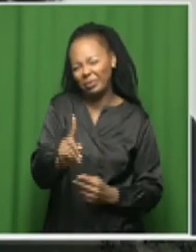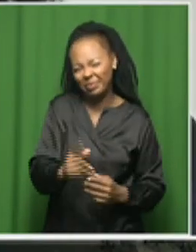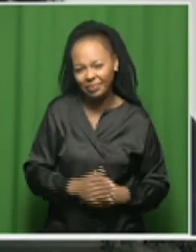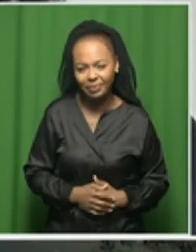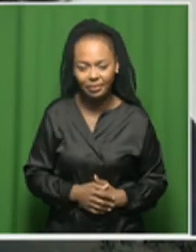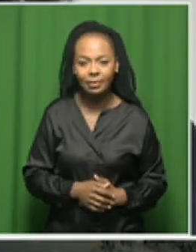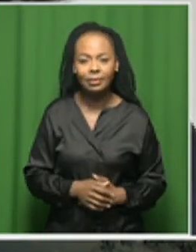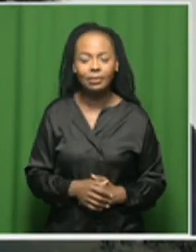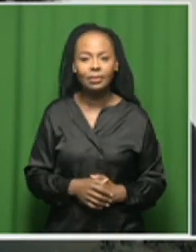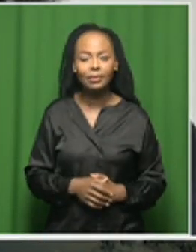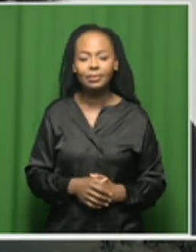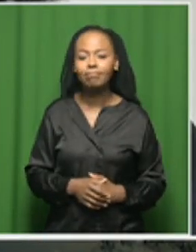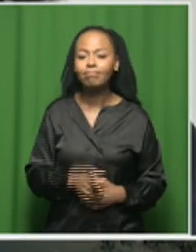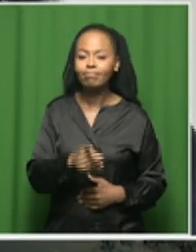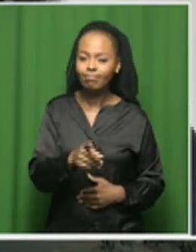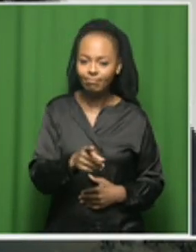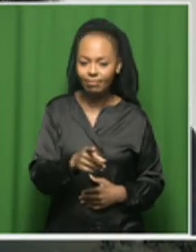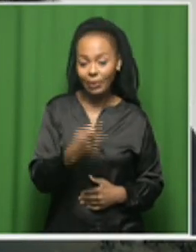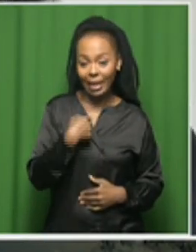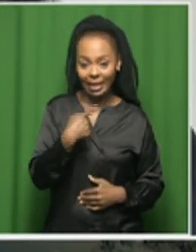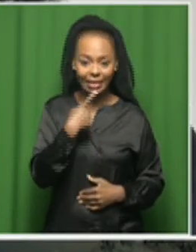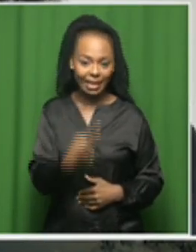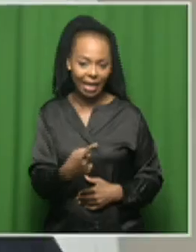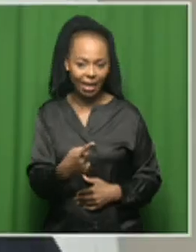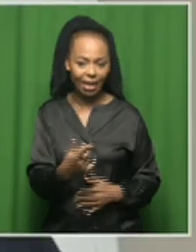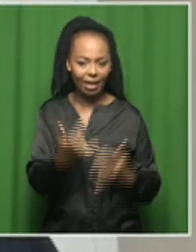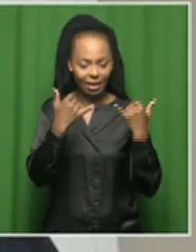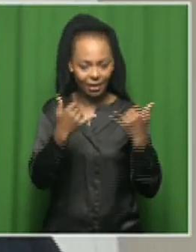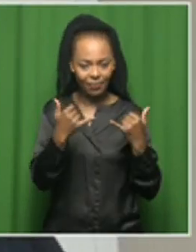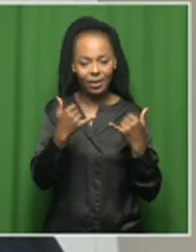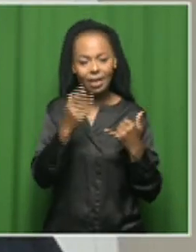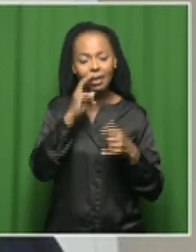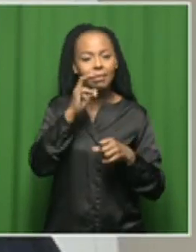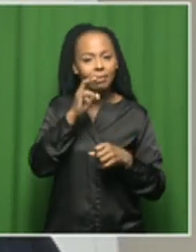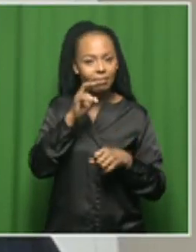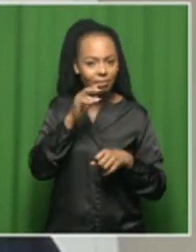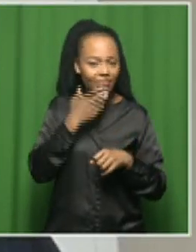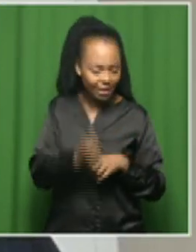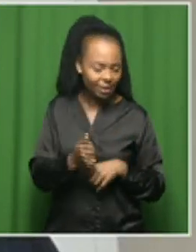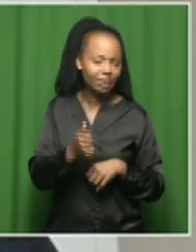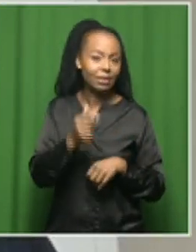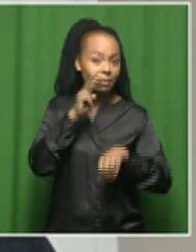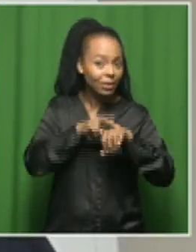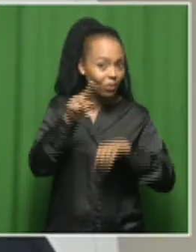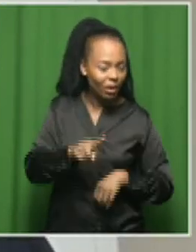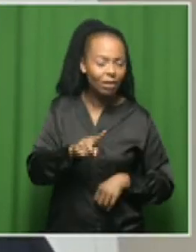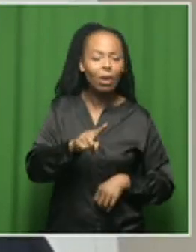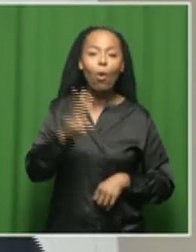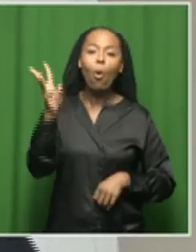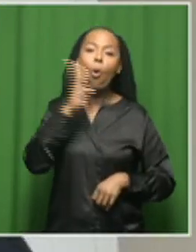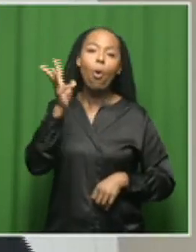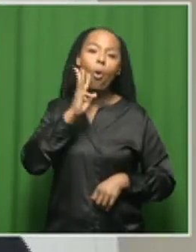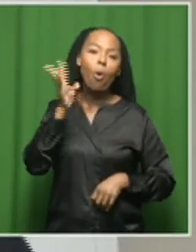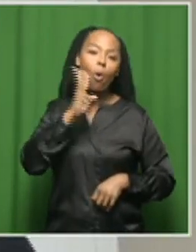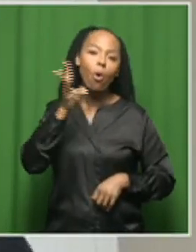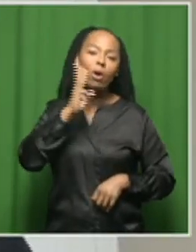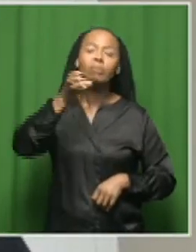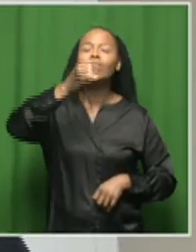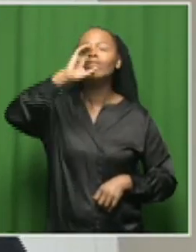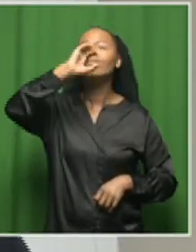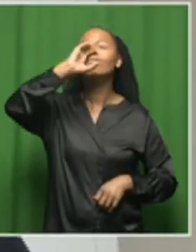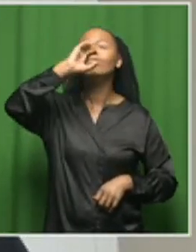So I would say a big one is to hydrate, drink lots of water, to just keep the